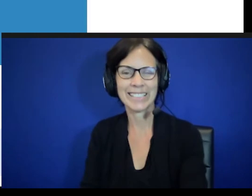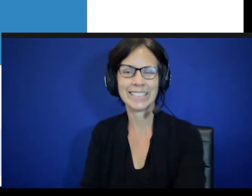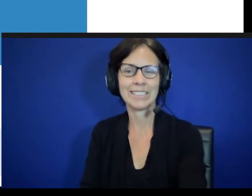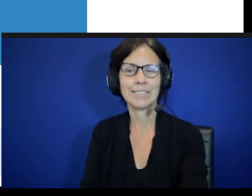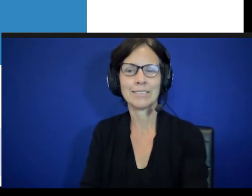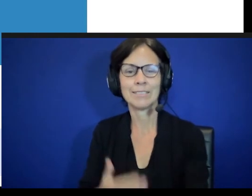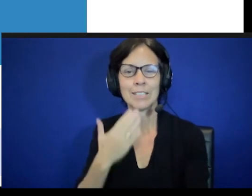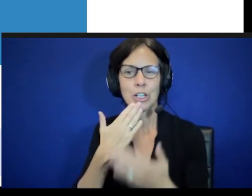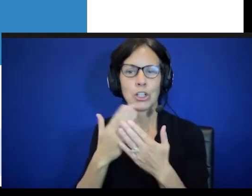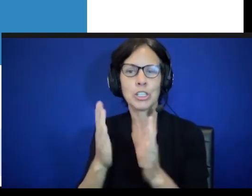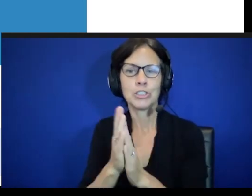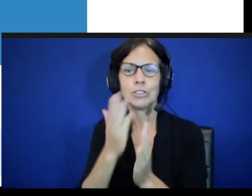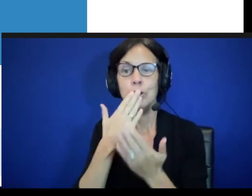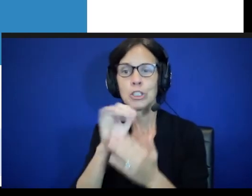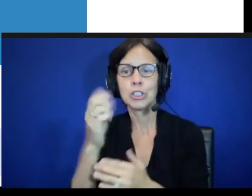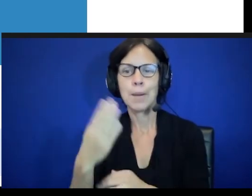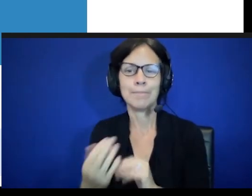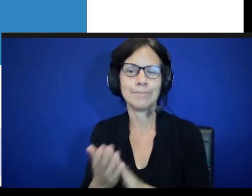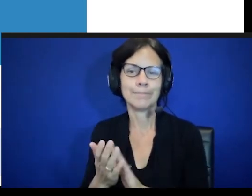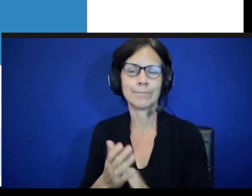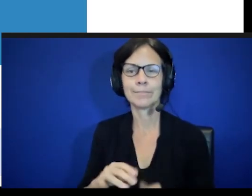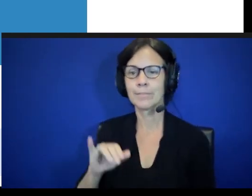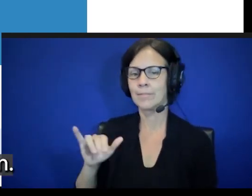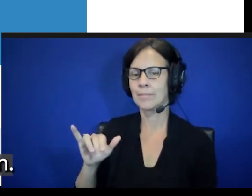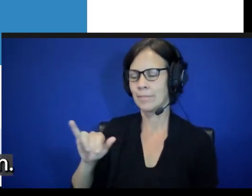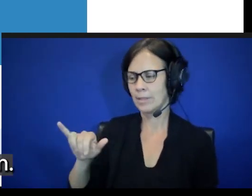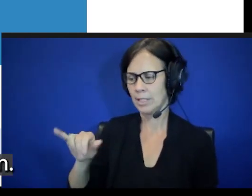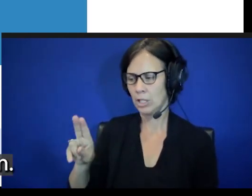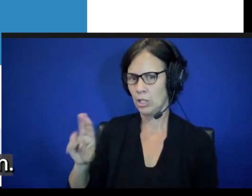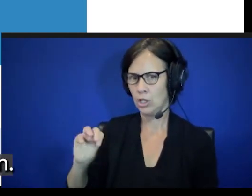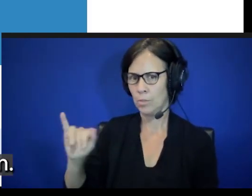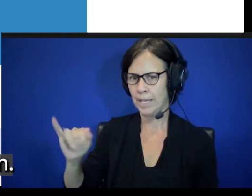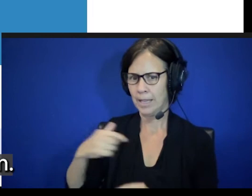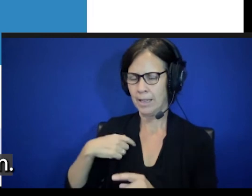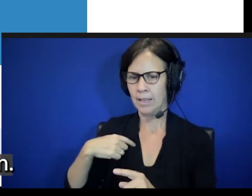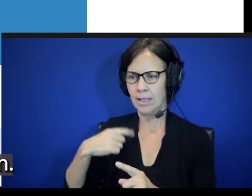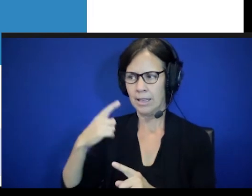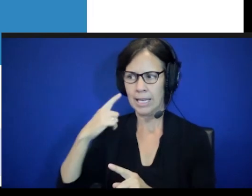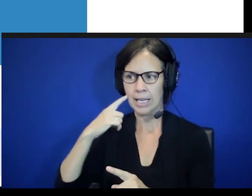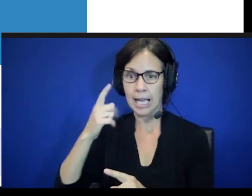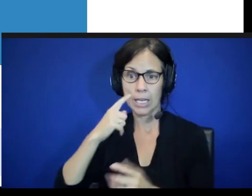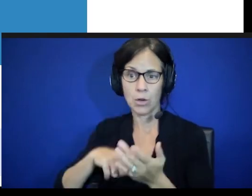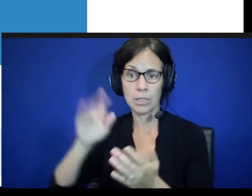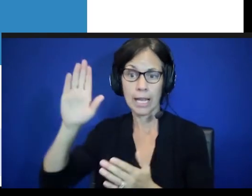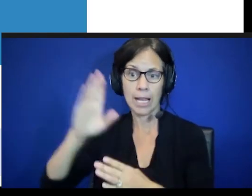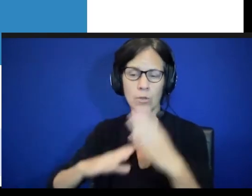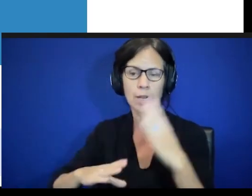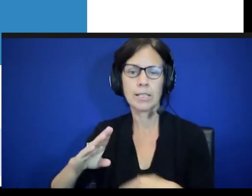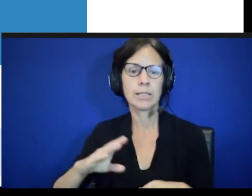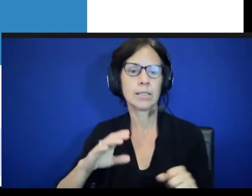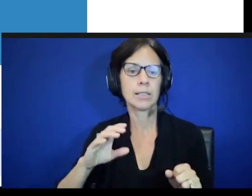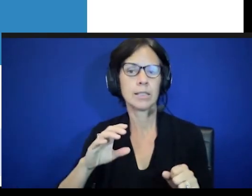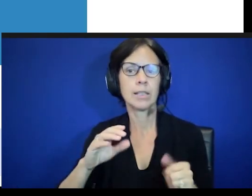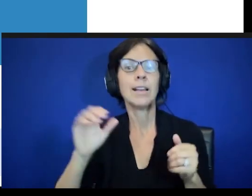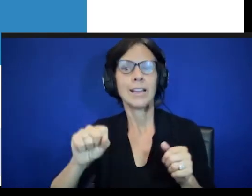Good job. Yumi, I see your hand is raised. You can unmute and ask your question. Yeah, sure. I just